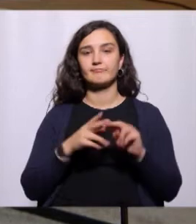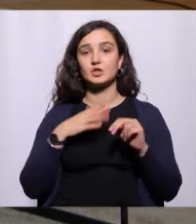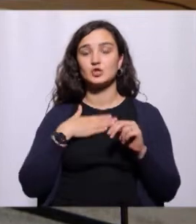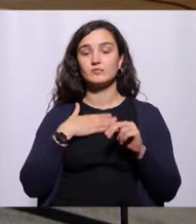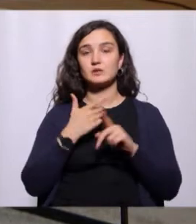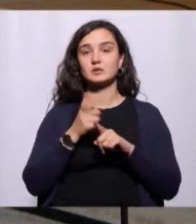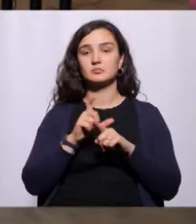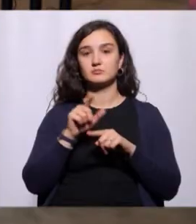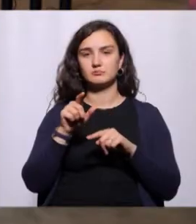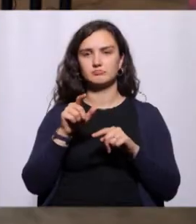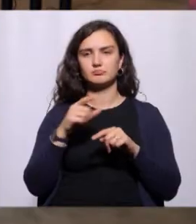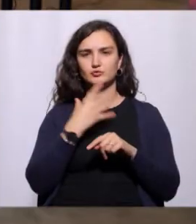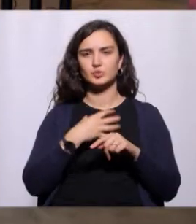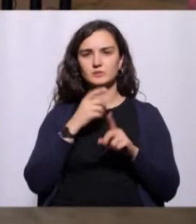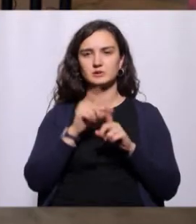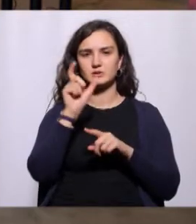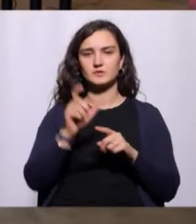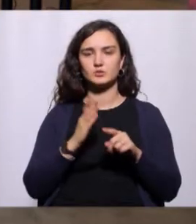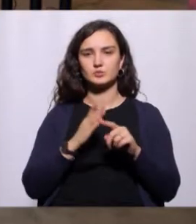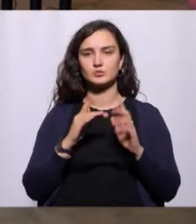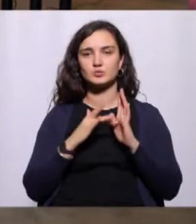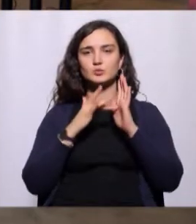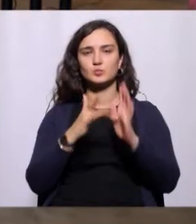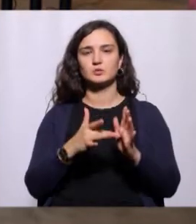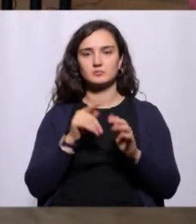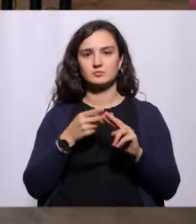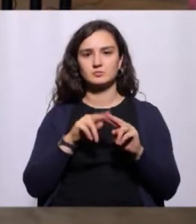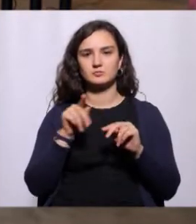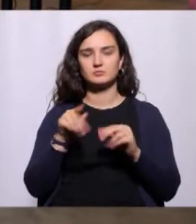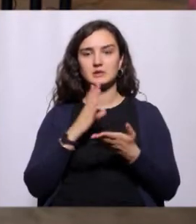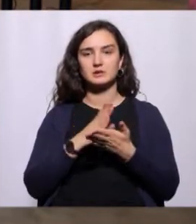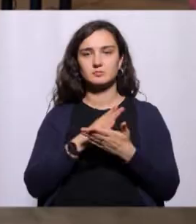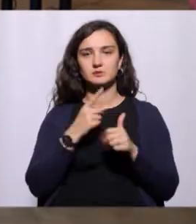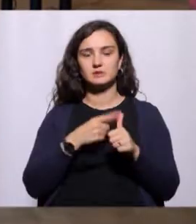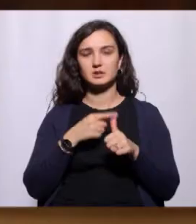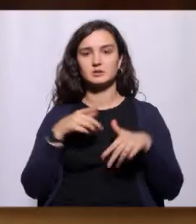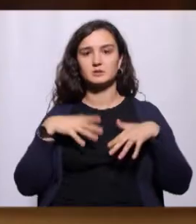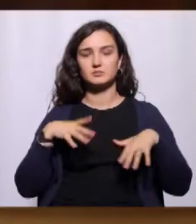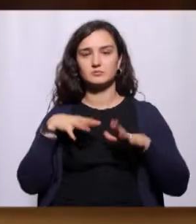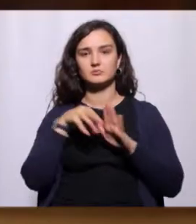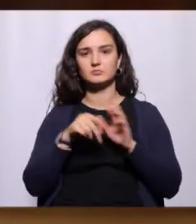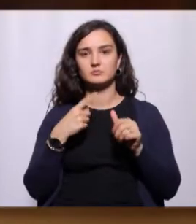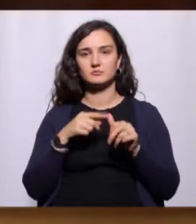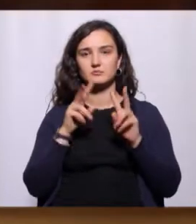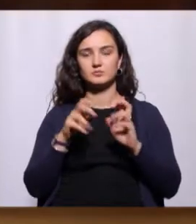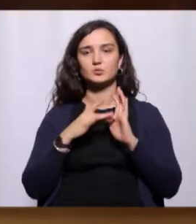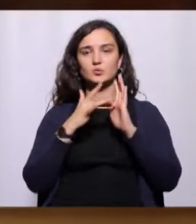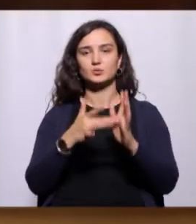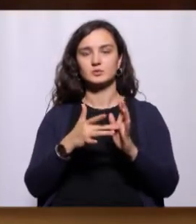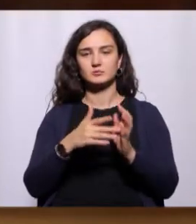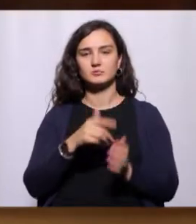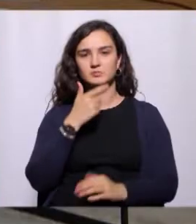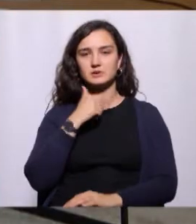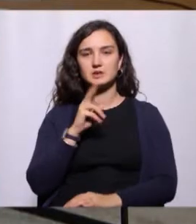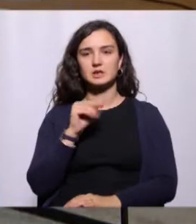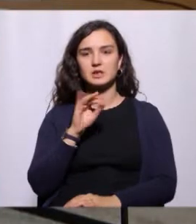Our very first word is tour. Tour is a noun, and in Georgian it means Uri. Mr.